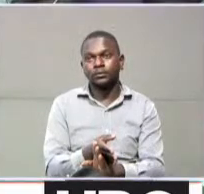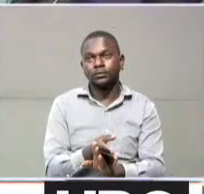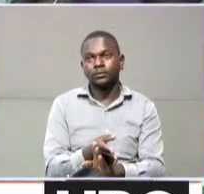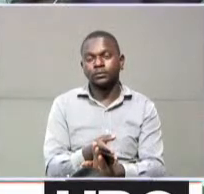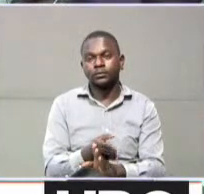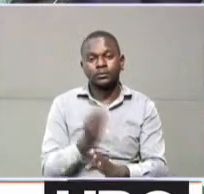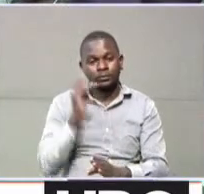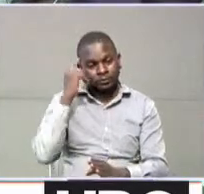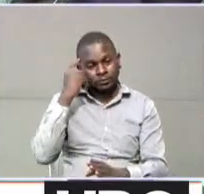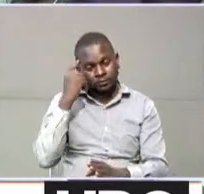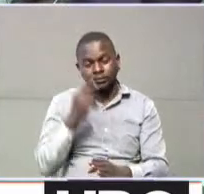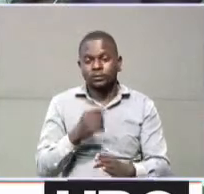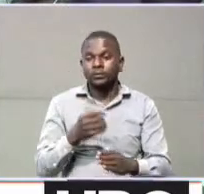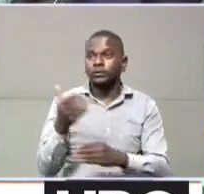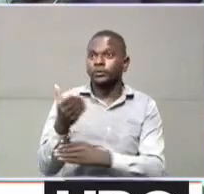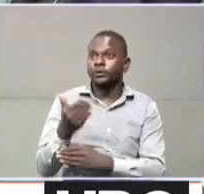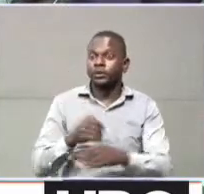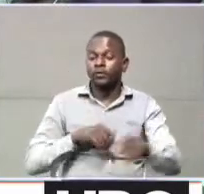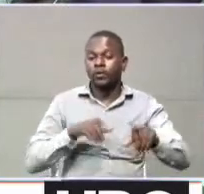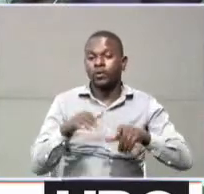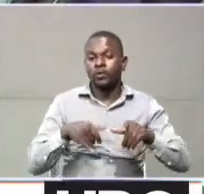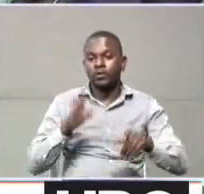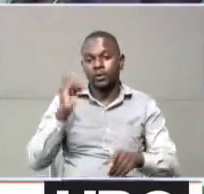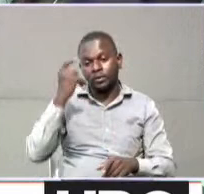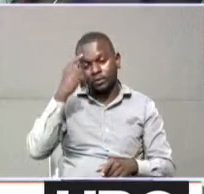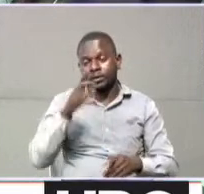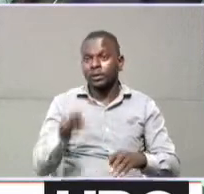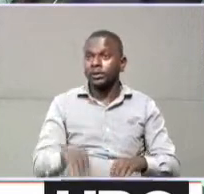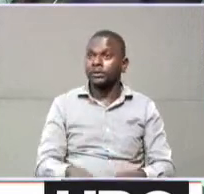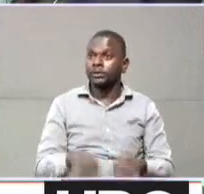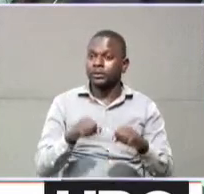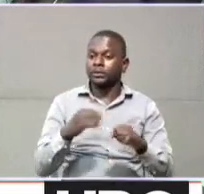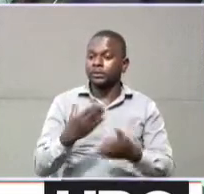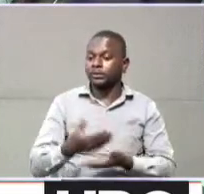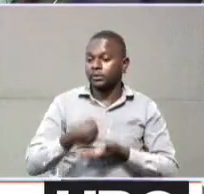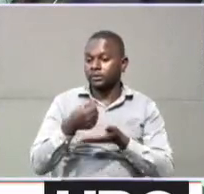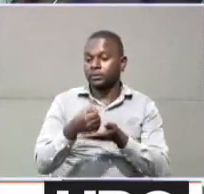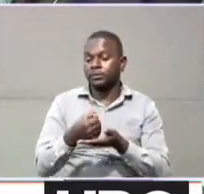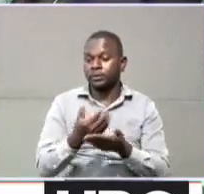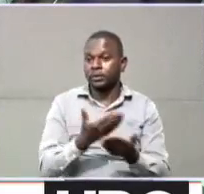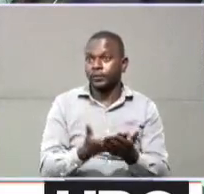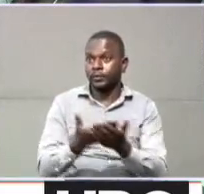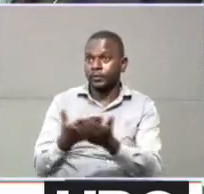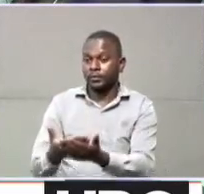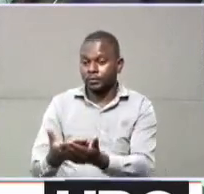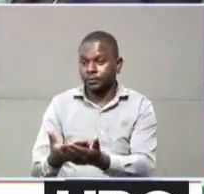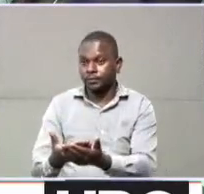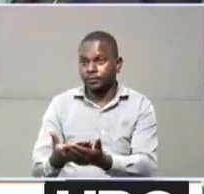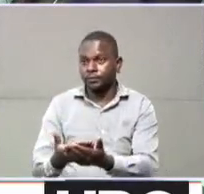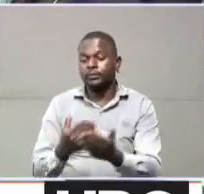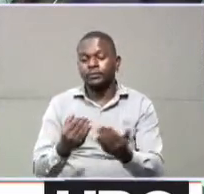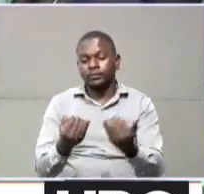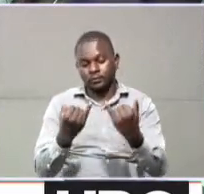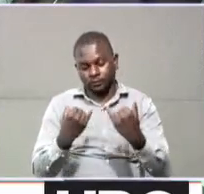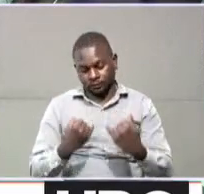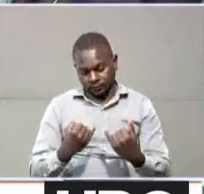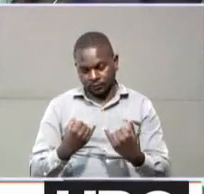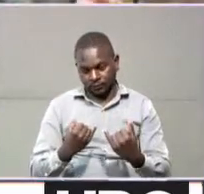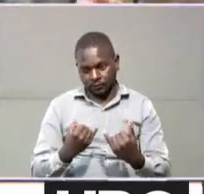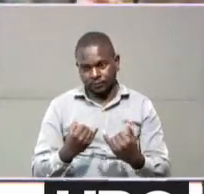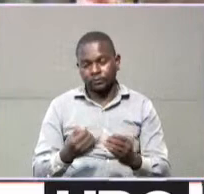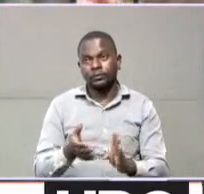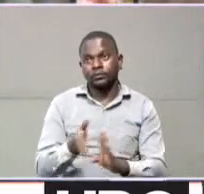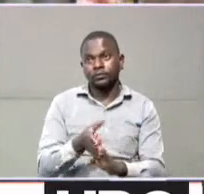i think it was mr for local government chairman you can help you if there were tables i'm informed that they were the